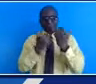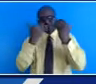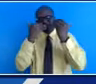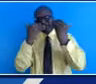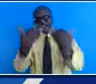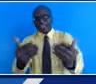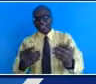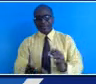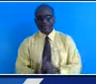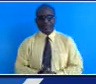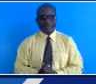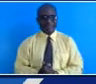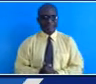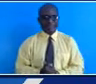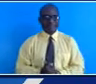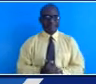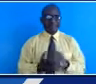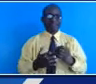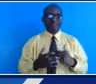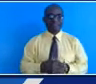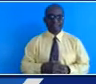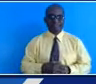County Executive.